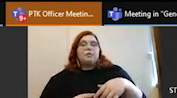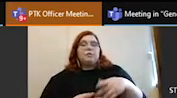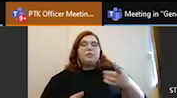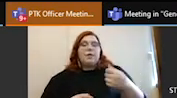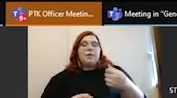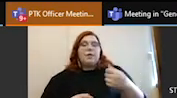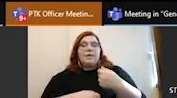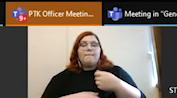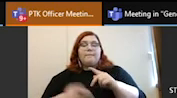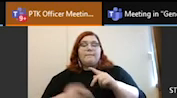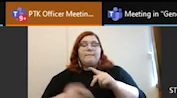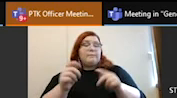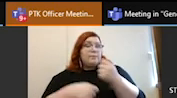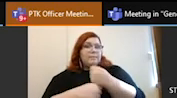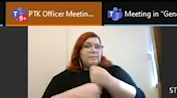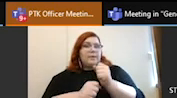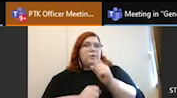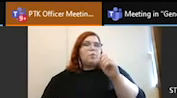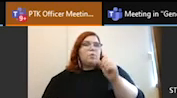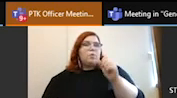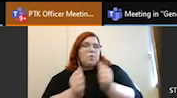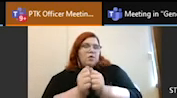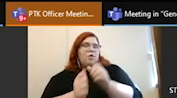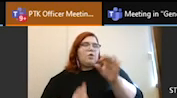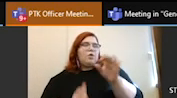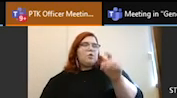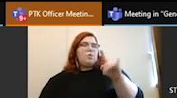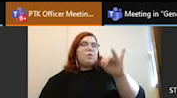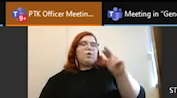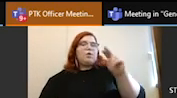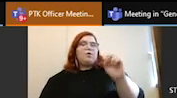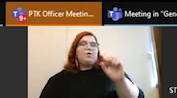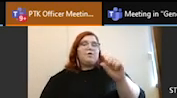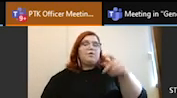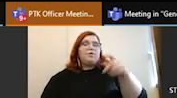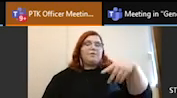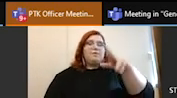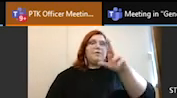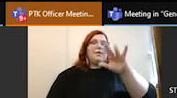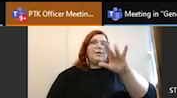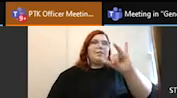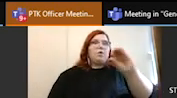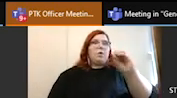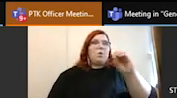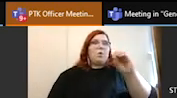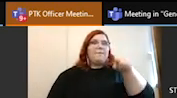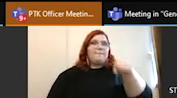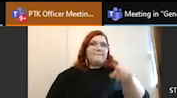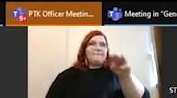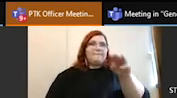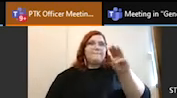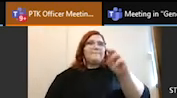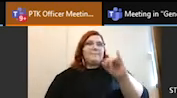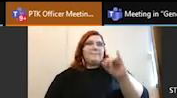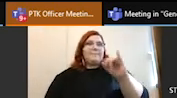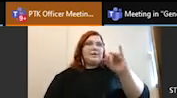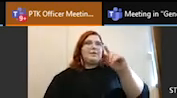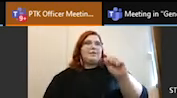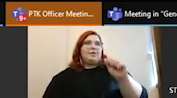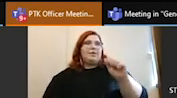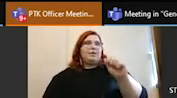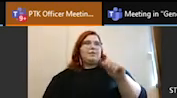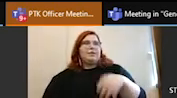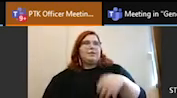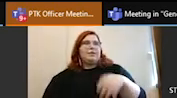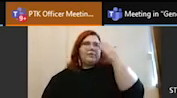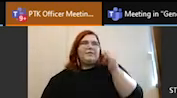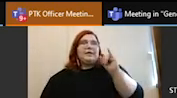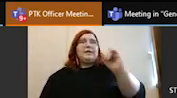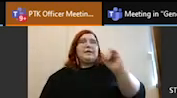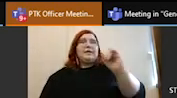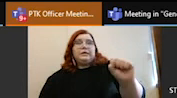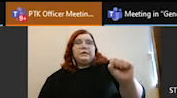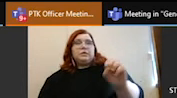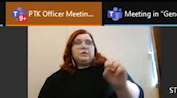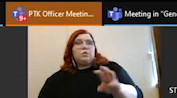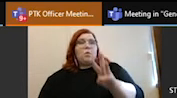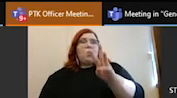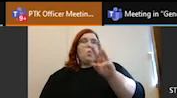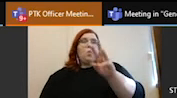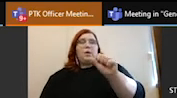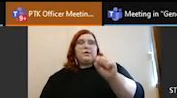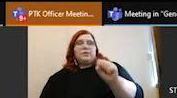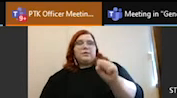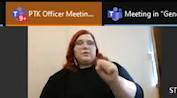Twinery. Philomela, I don't know if I should say is or was, because even though it's still online, it's closed for